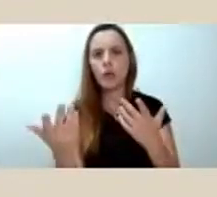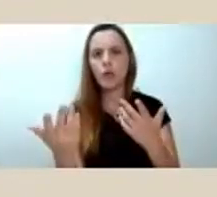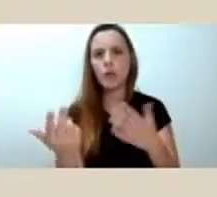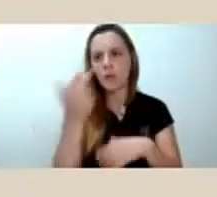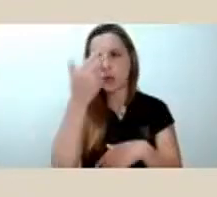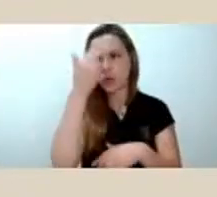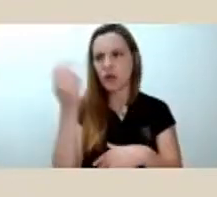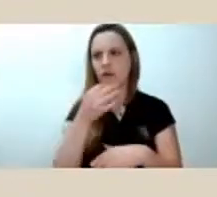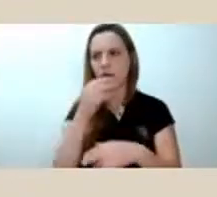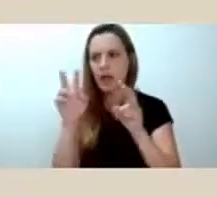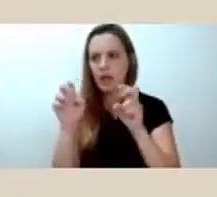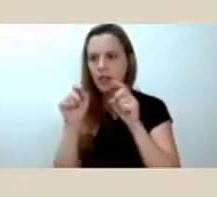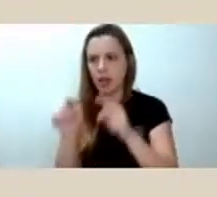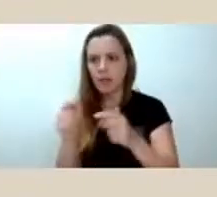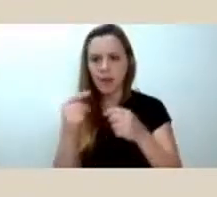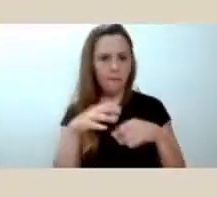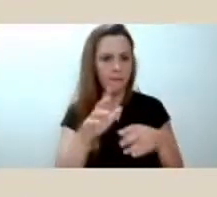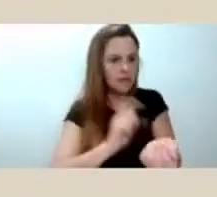the